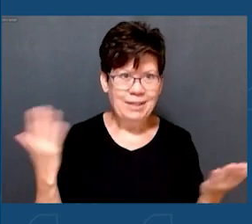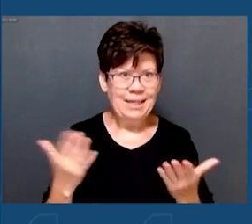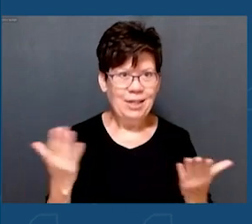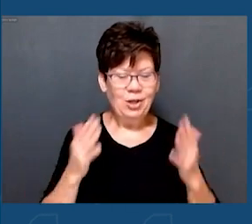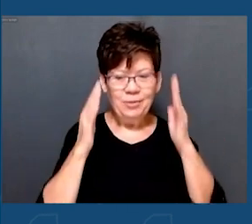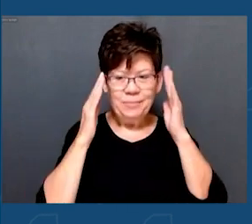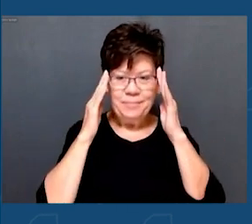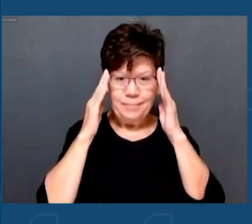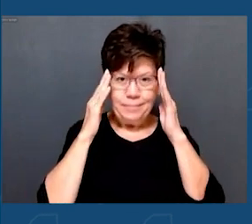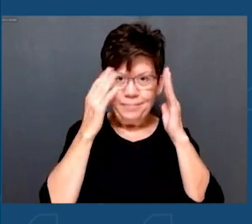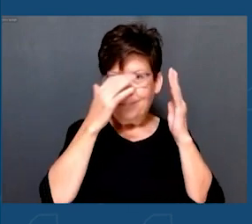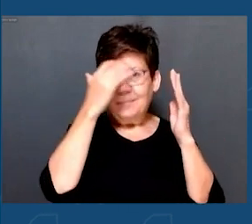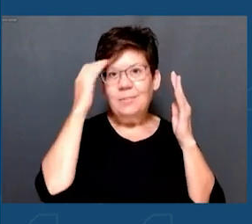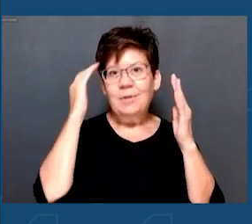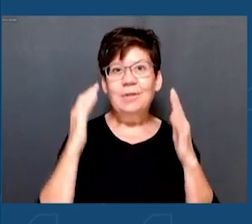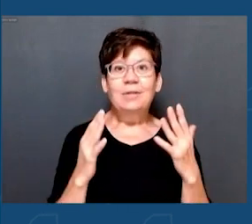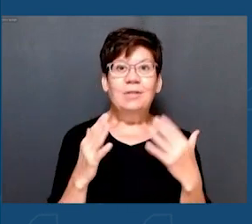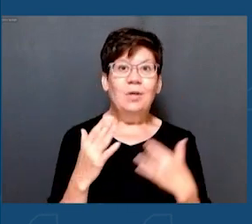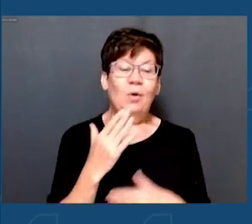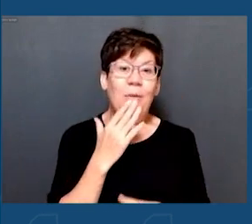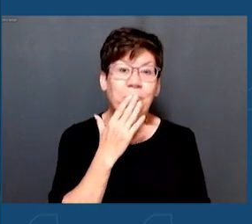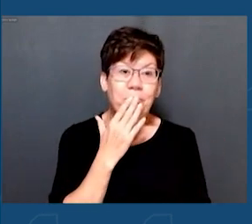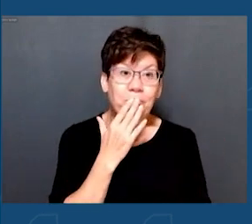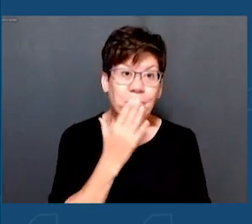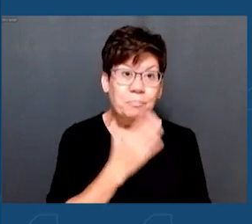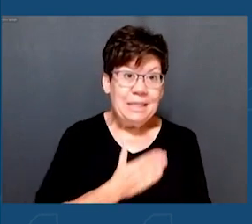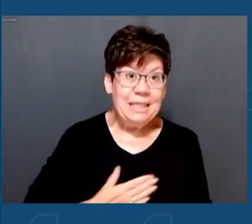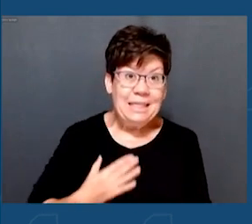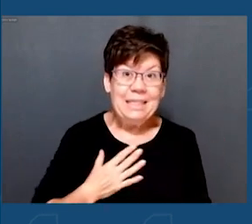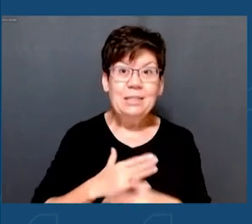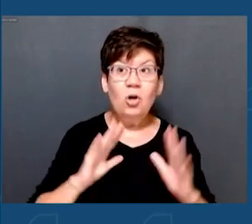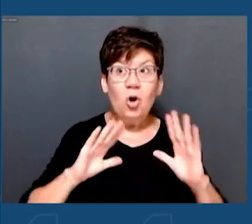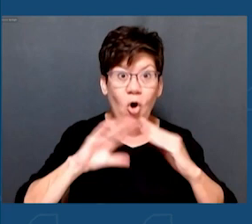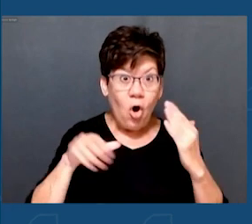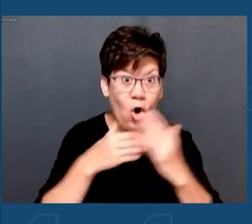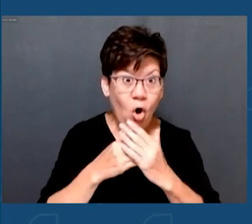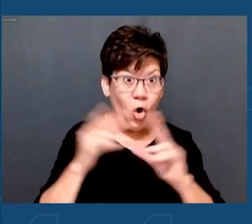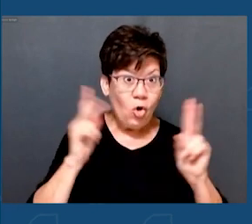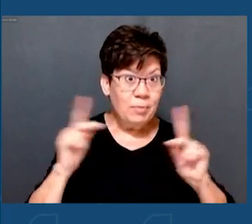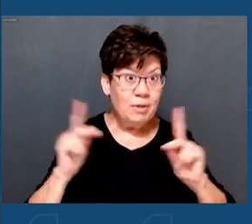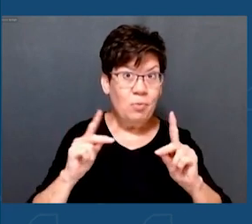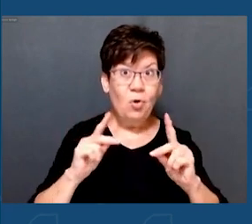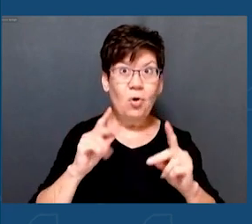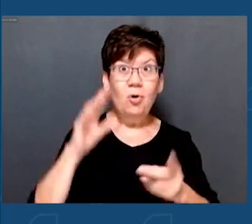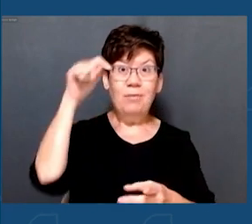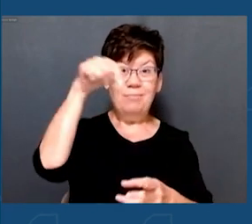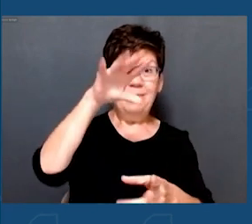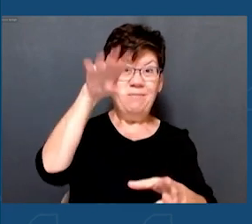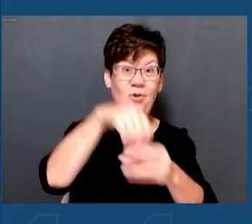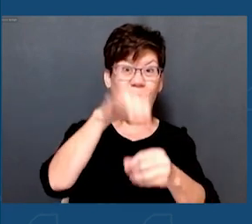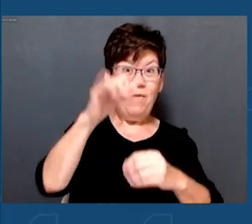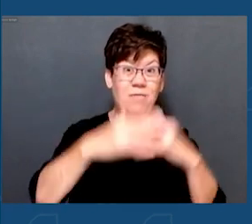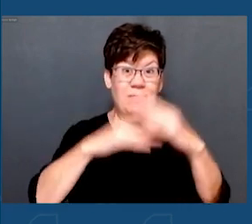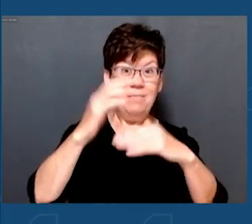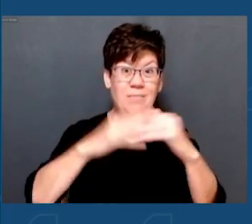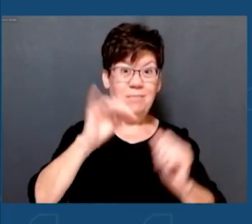we applaud all the people who played any role in creating this incredible space.